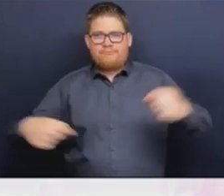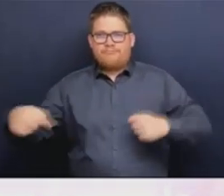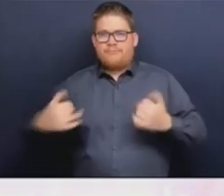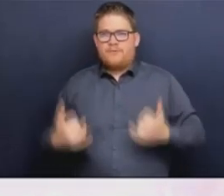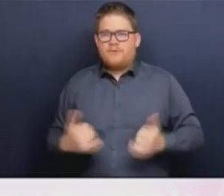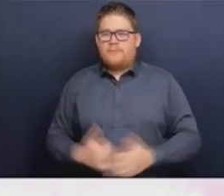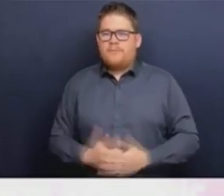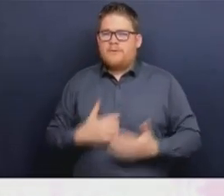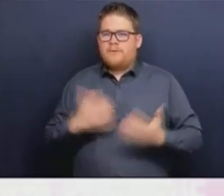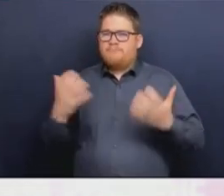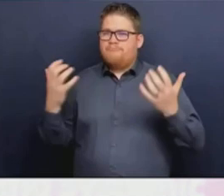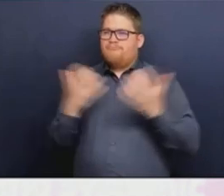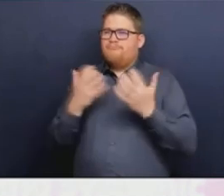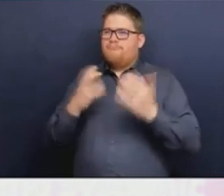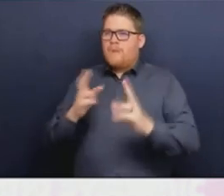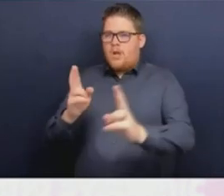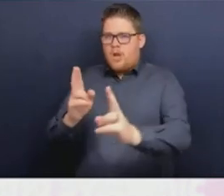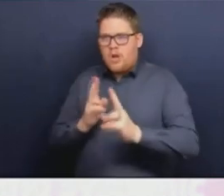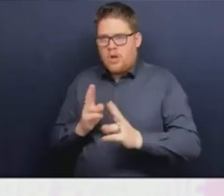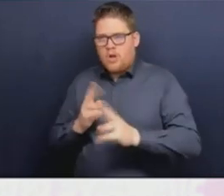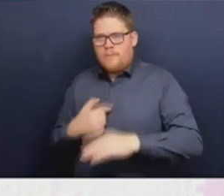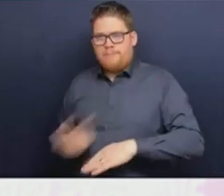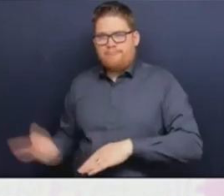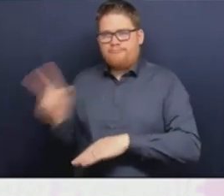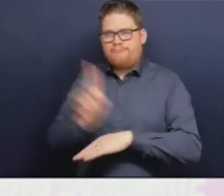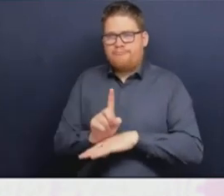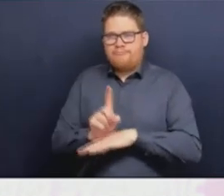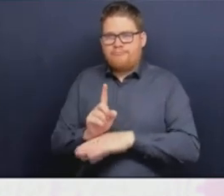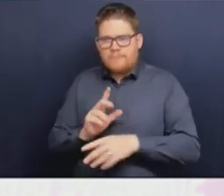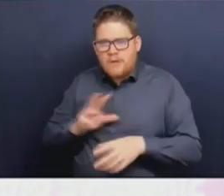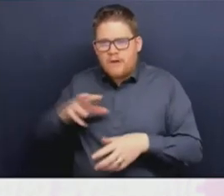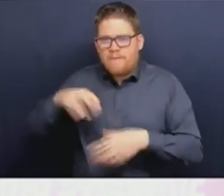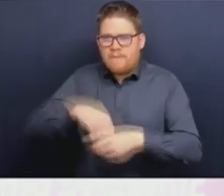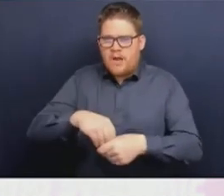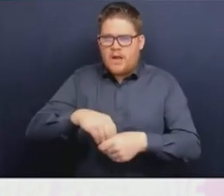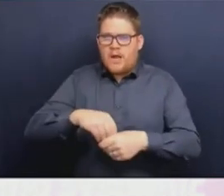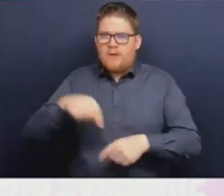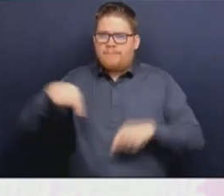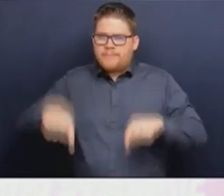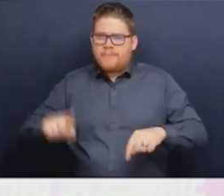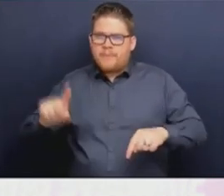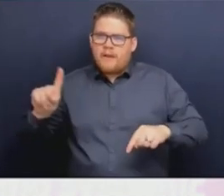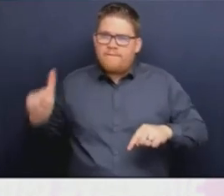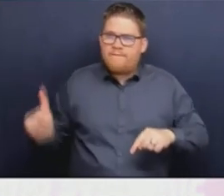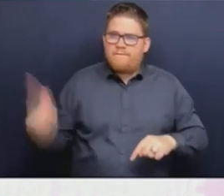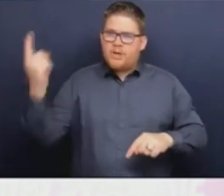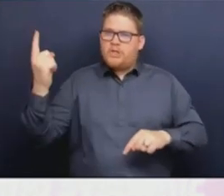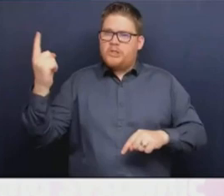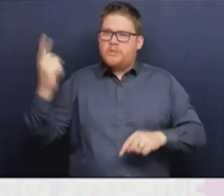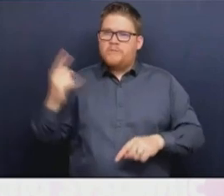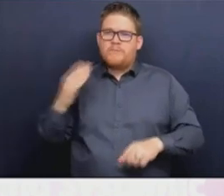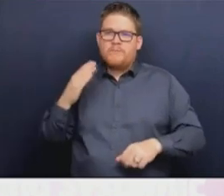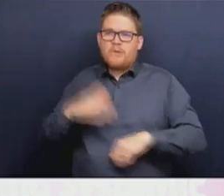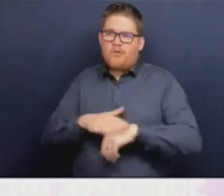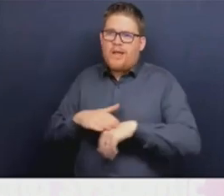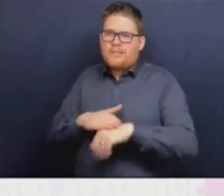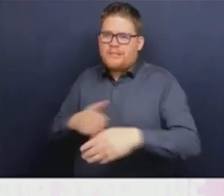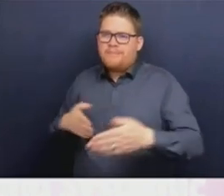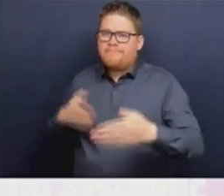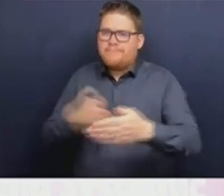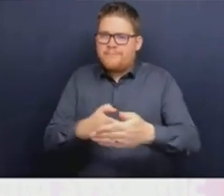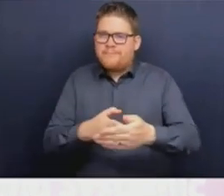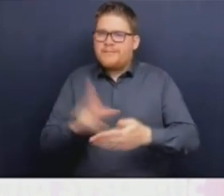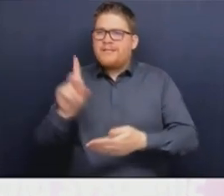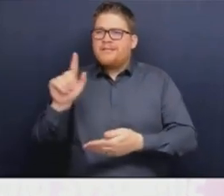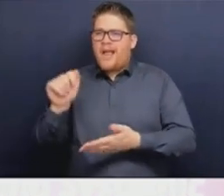to participate in the introduction of a first ever race-based data legislation in the country. I want to thank all